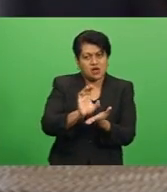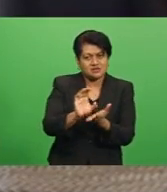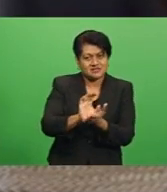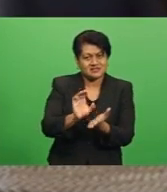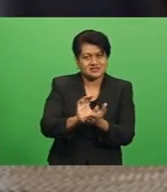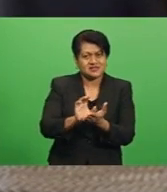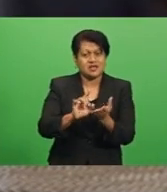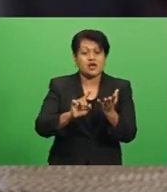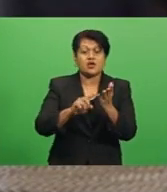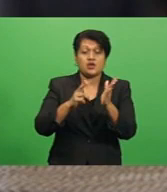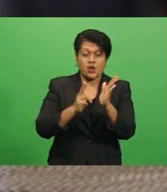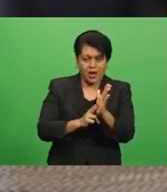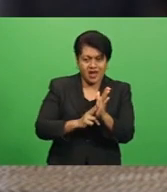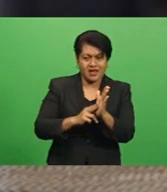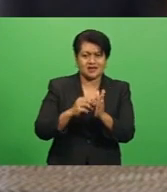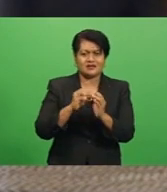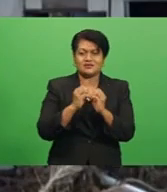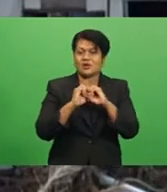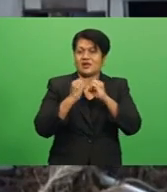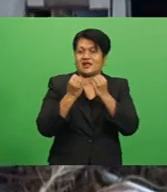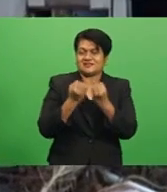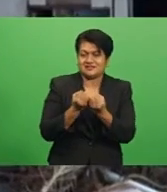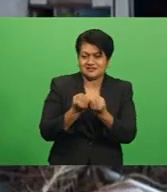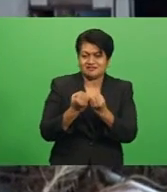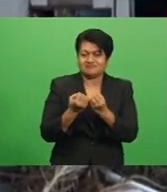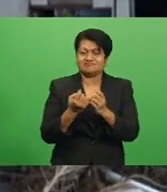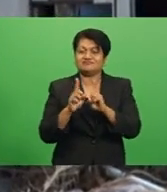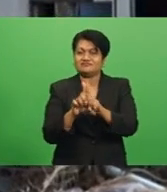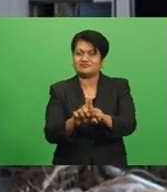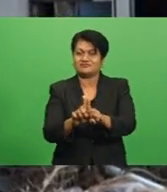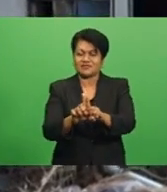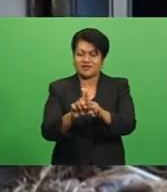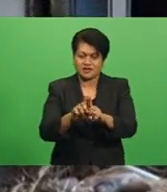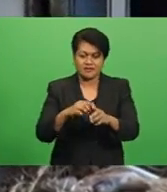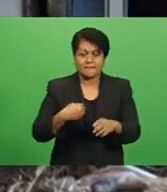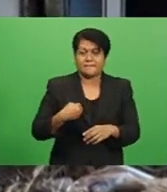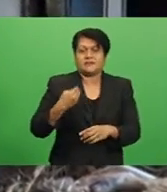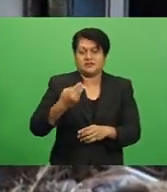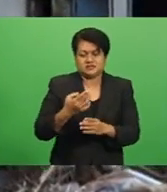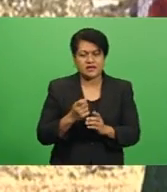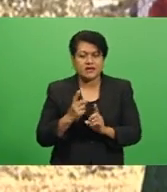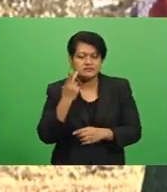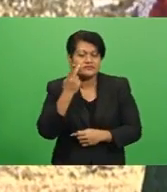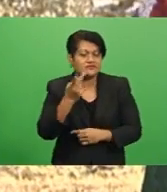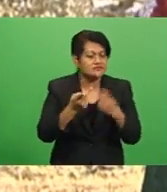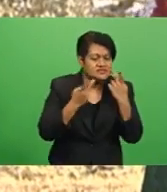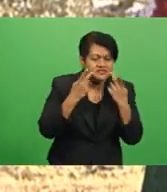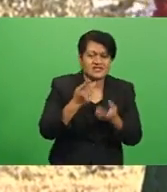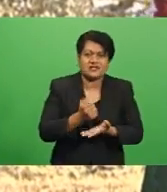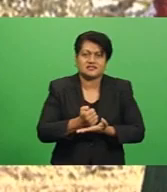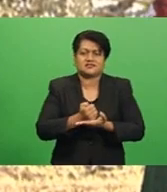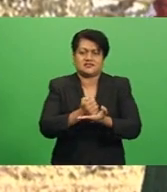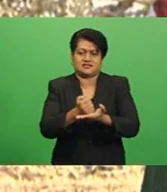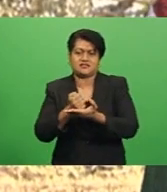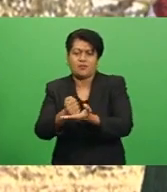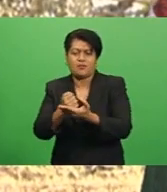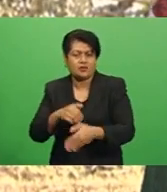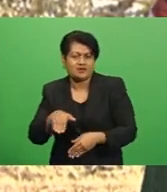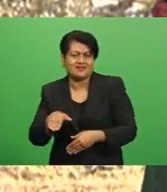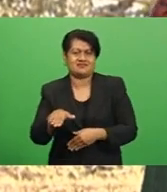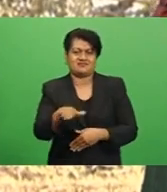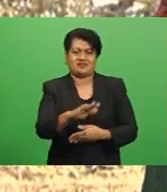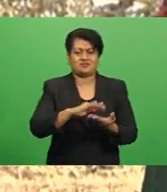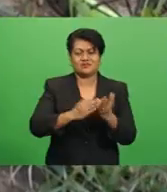UN organizations and partner agencies, the ministry has visited and provided psychosocial support to all badly affected